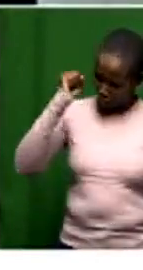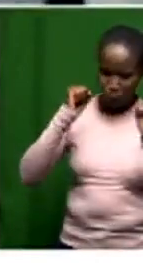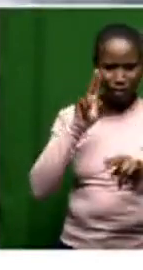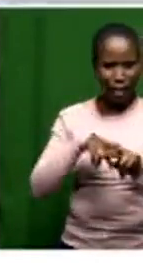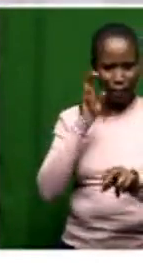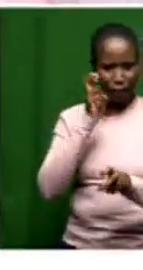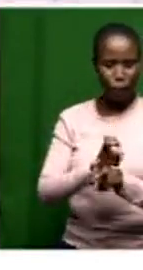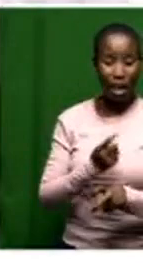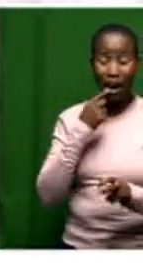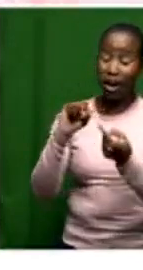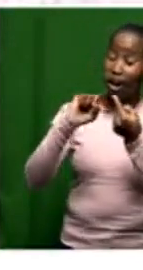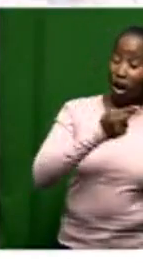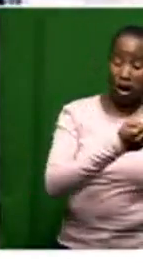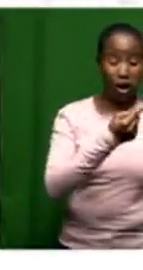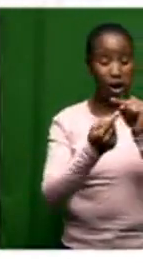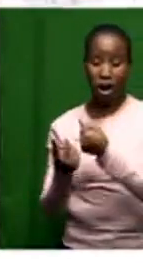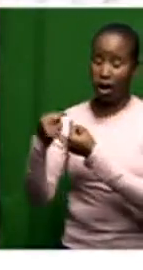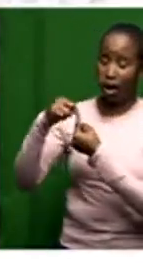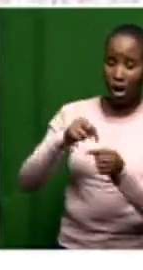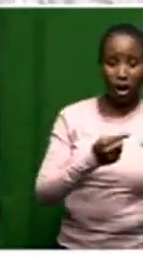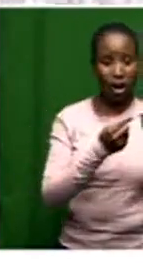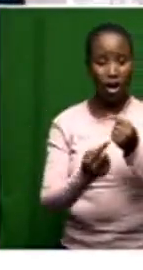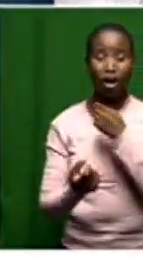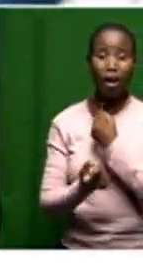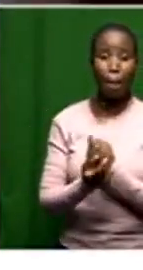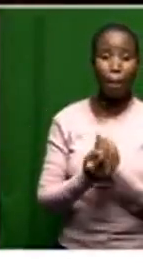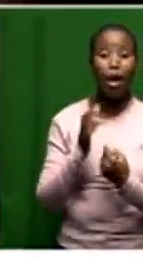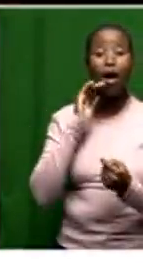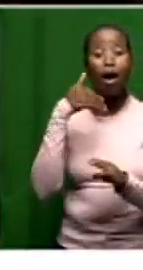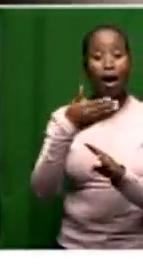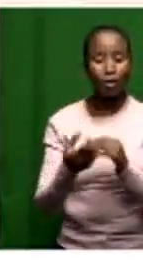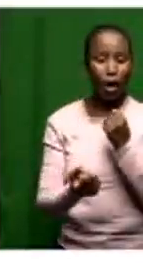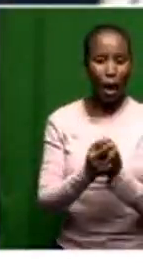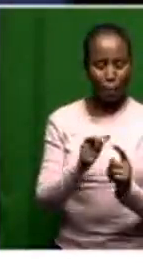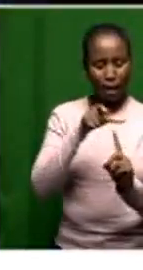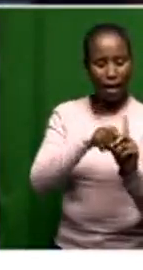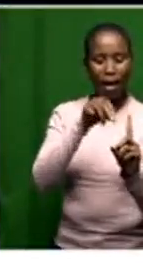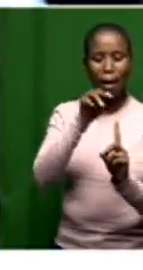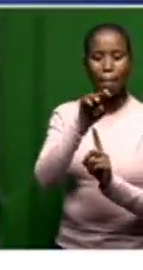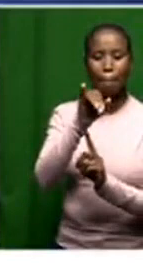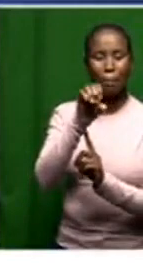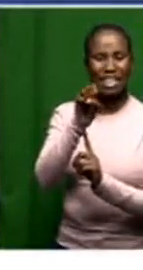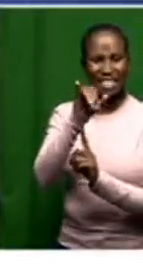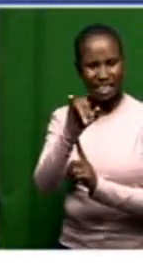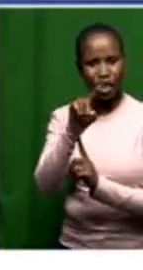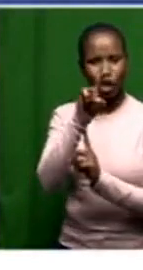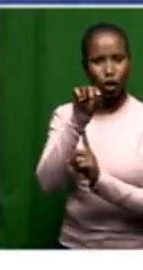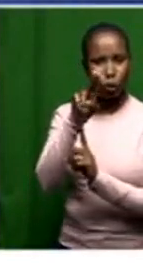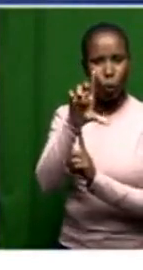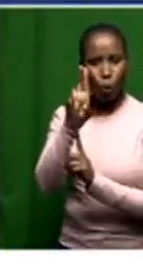There was drama and chaos on the night Prince Misuzulu was named heir to the throne. He had to be whisked away to